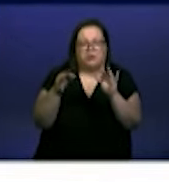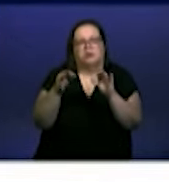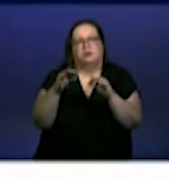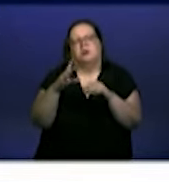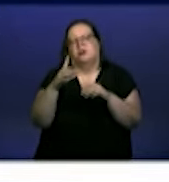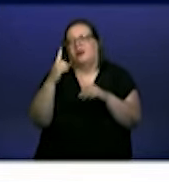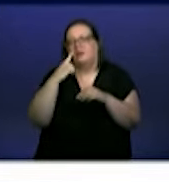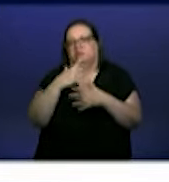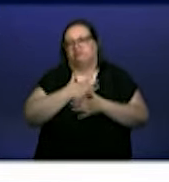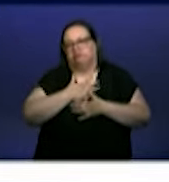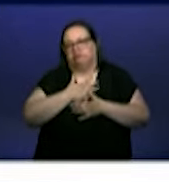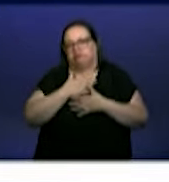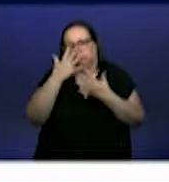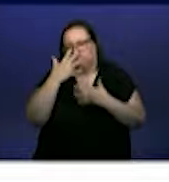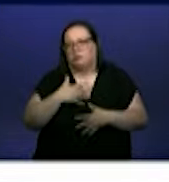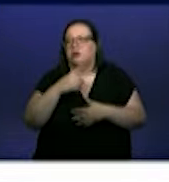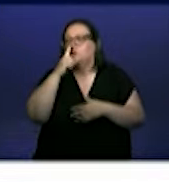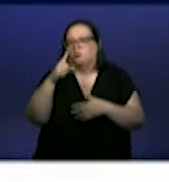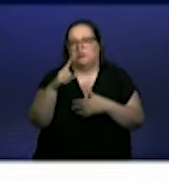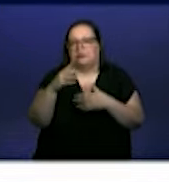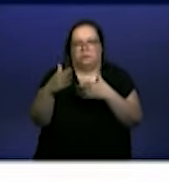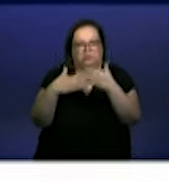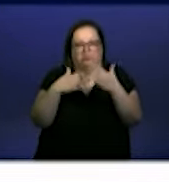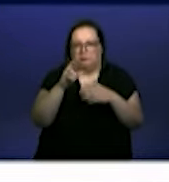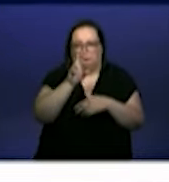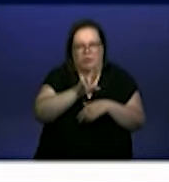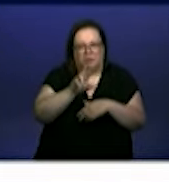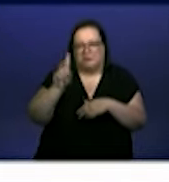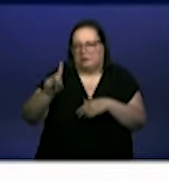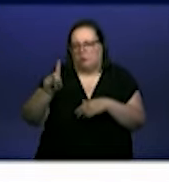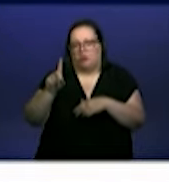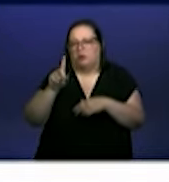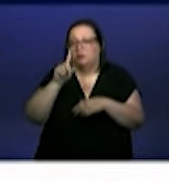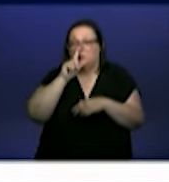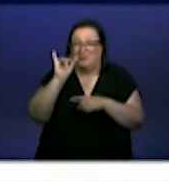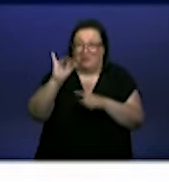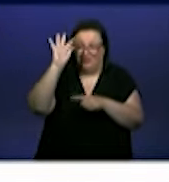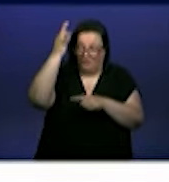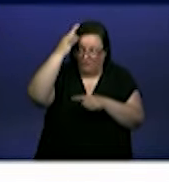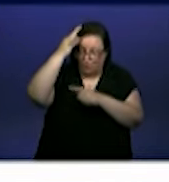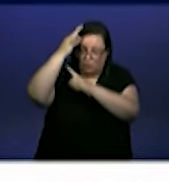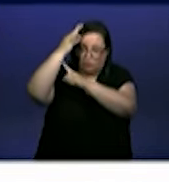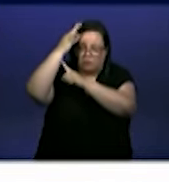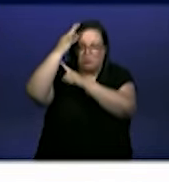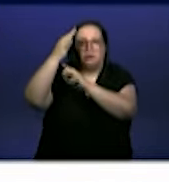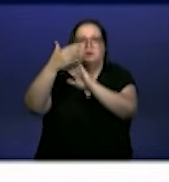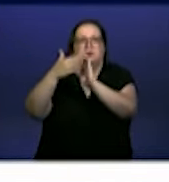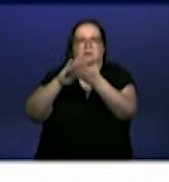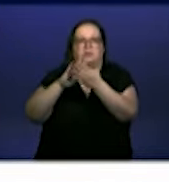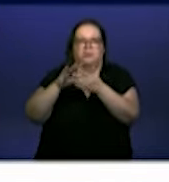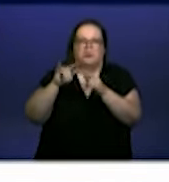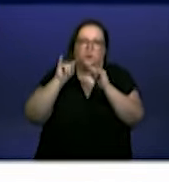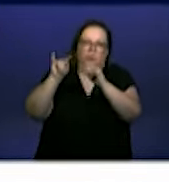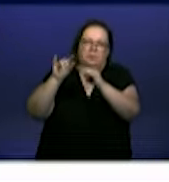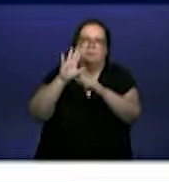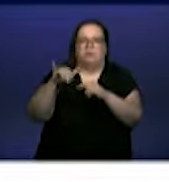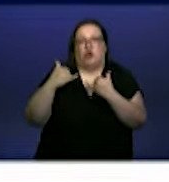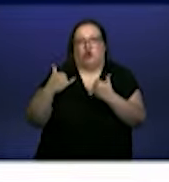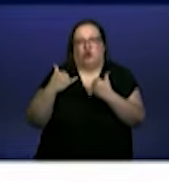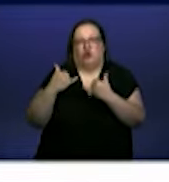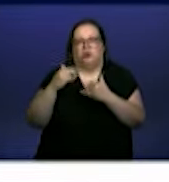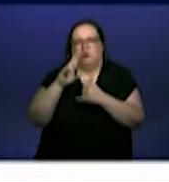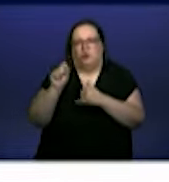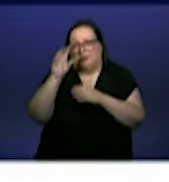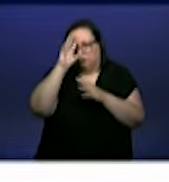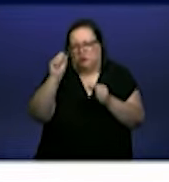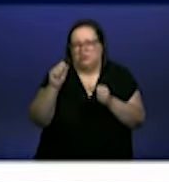This is a bipartisan issue, whether you're a Republican or a Democrat, that the federal government is being weaponized by the current sitting U.S. president. I mean, look